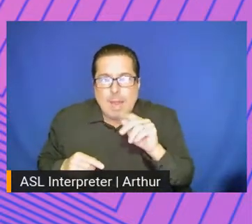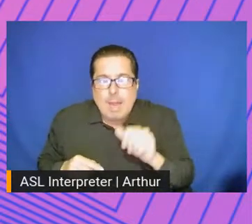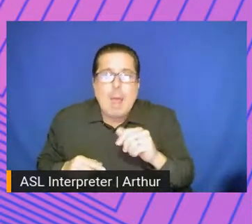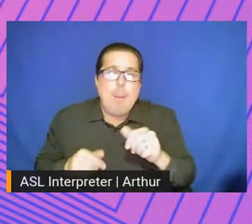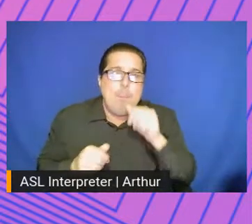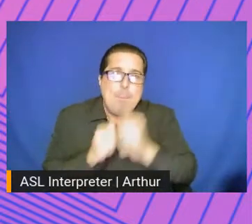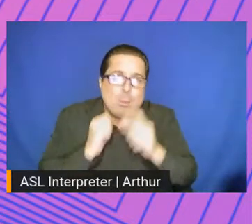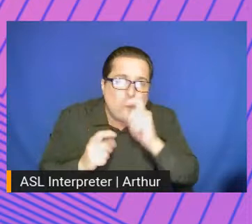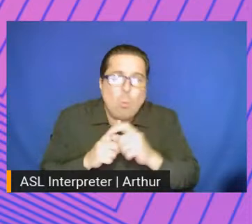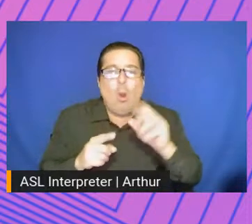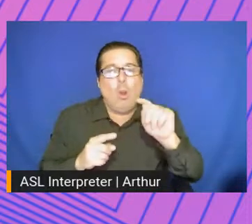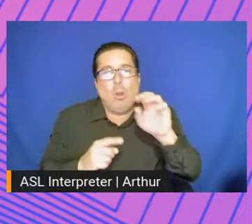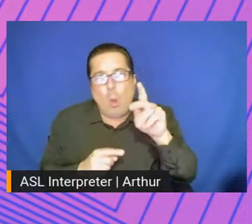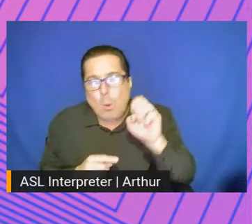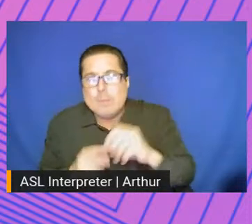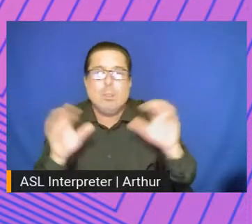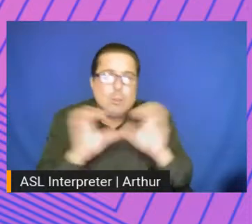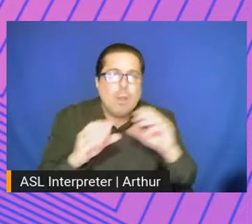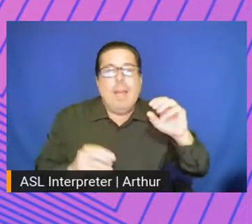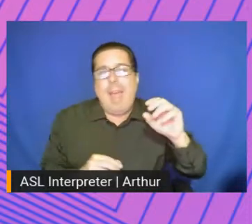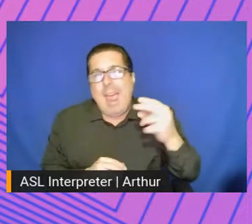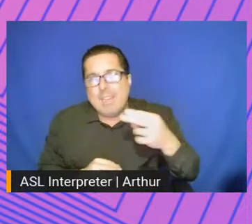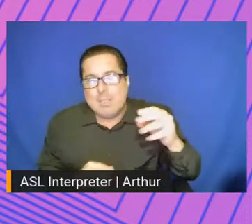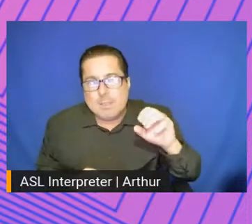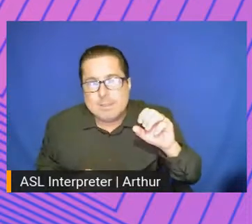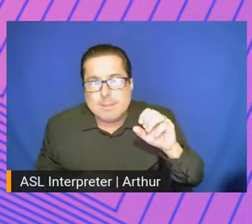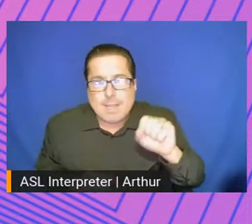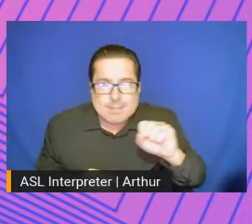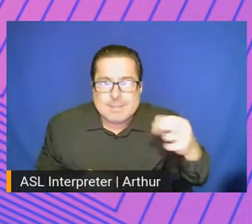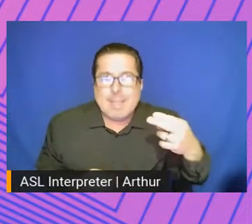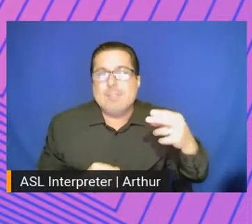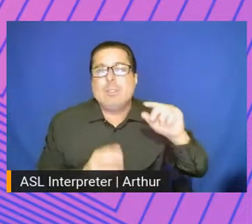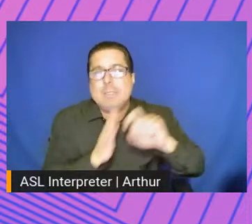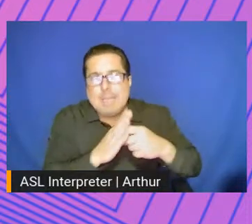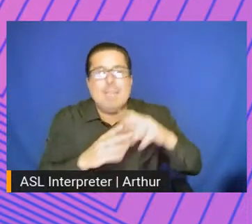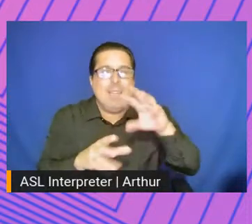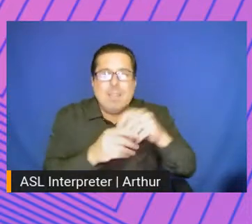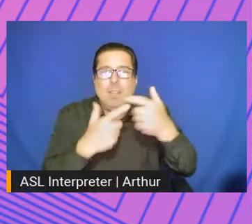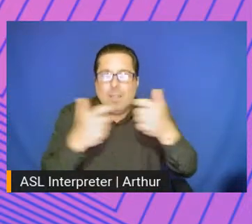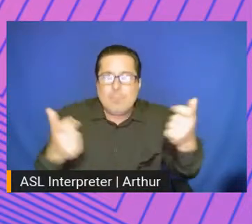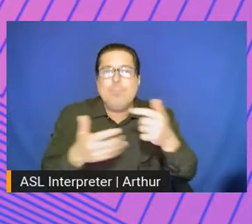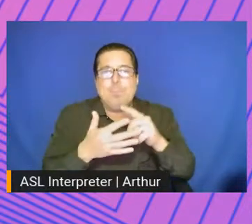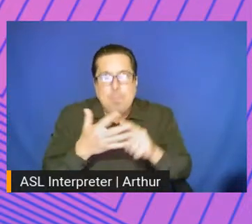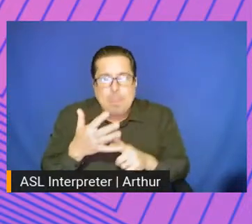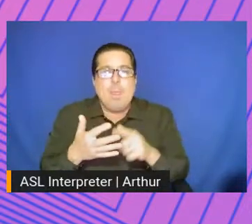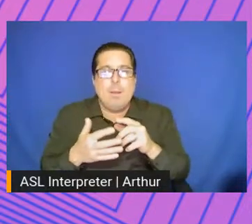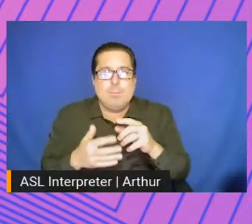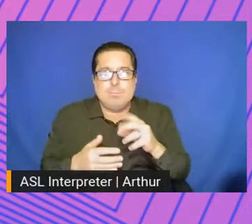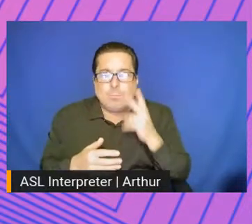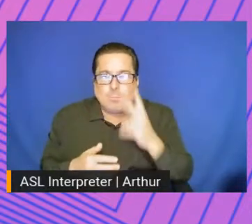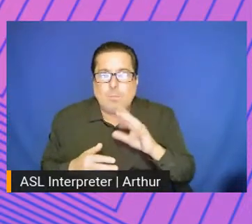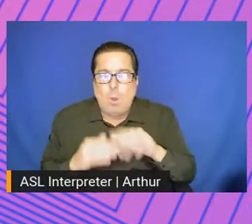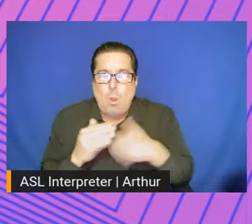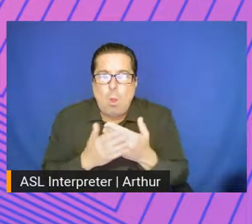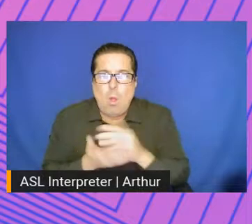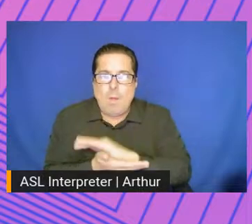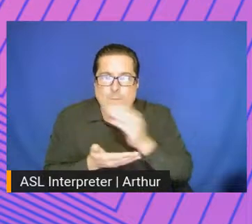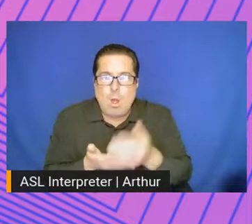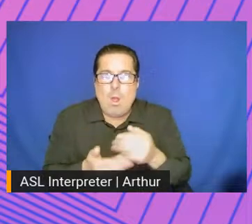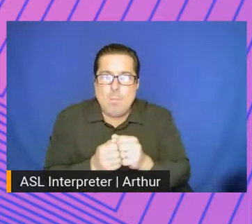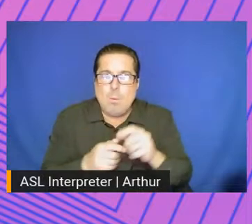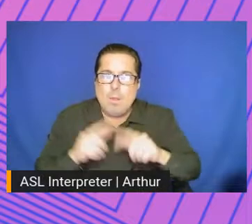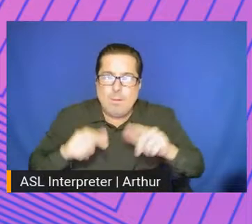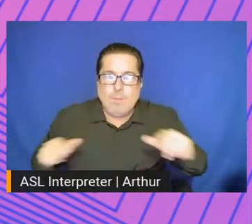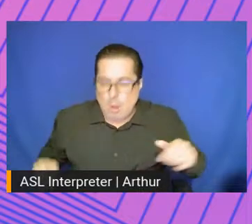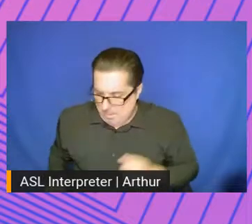tokens, certificates, SSH keys, you name it. And so your pods can consume these, whether mounting them as volumes or environment variables.